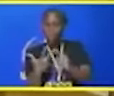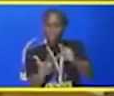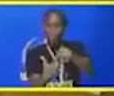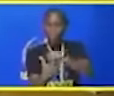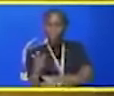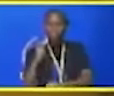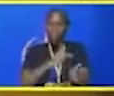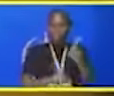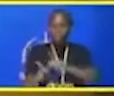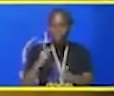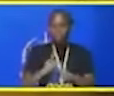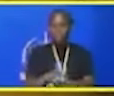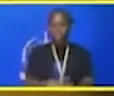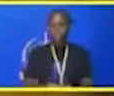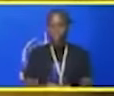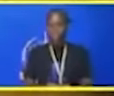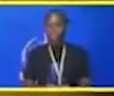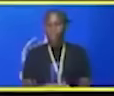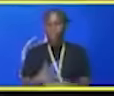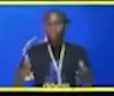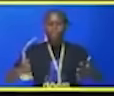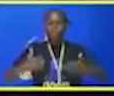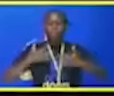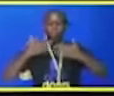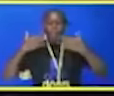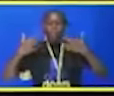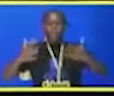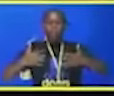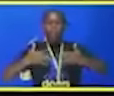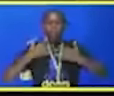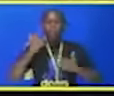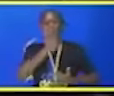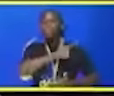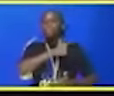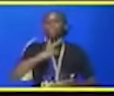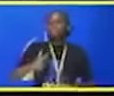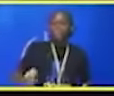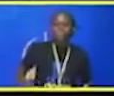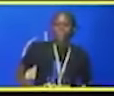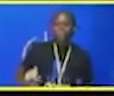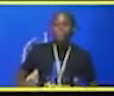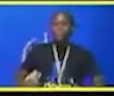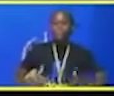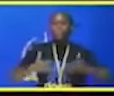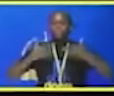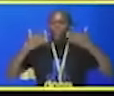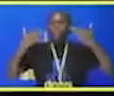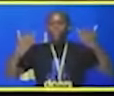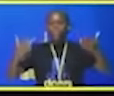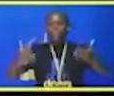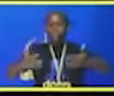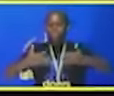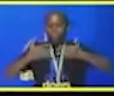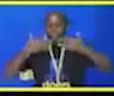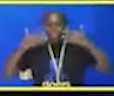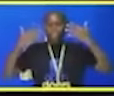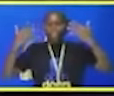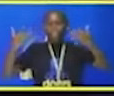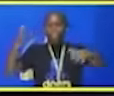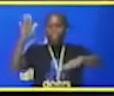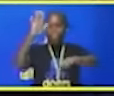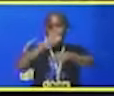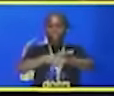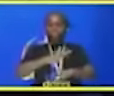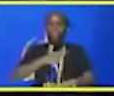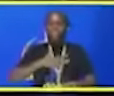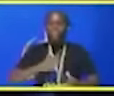Breathe, Lord. Breathe. Breathe, Lord. Breathe. Breathe upon my